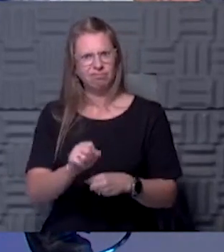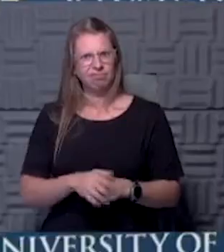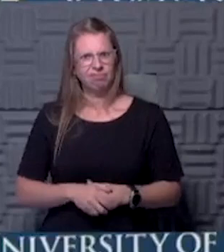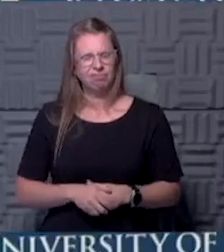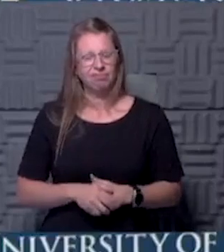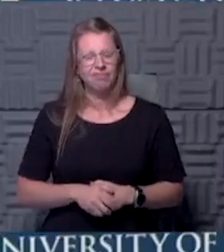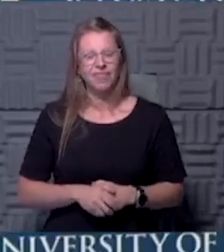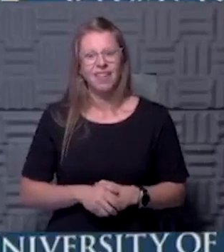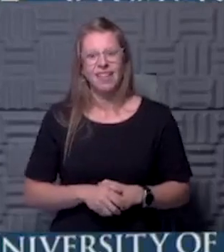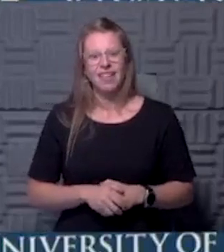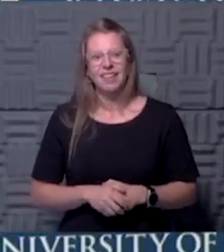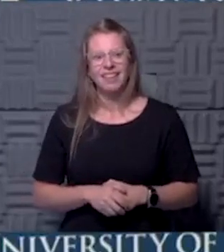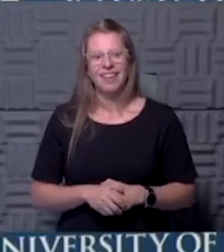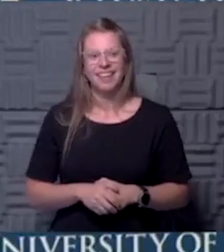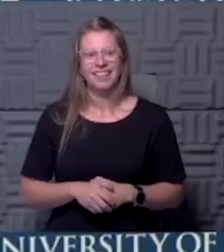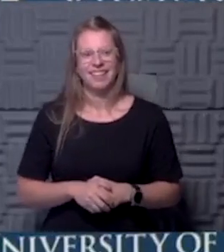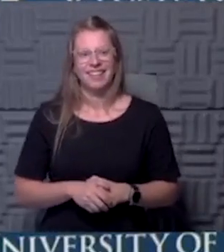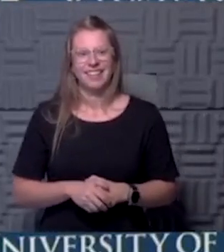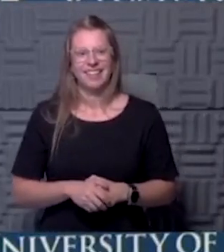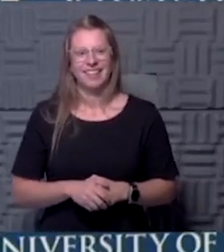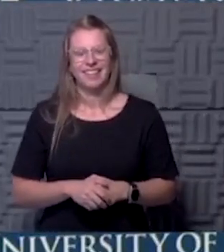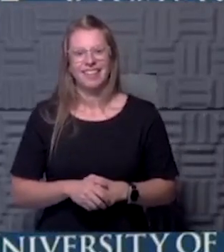crowd. Sure about that.